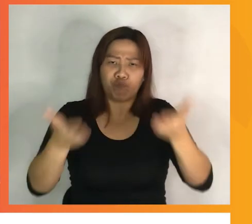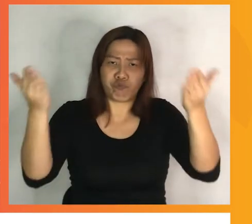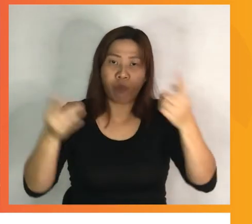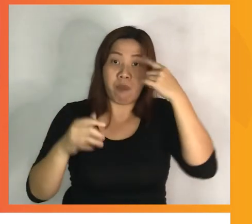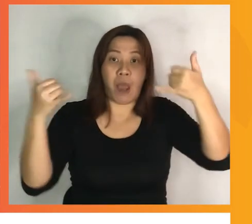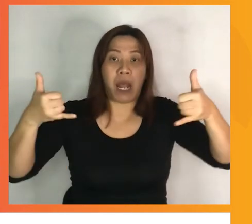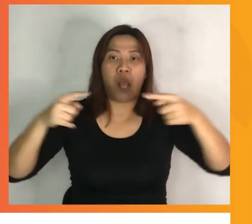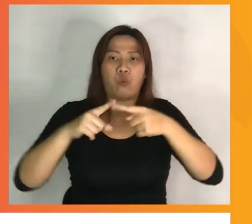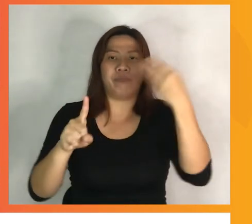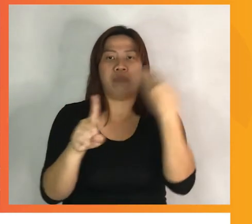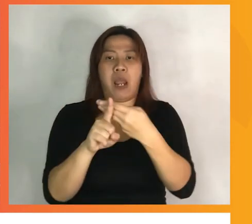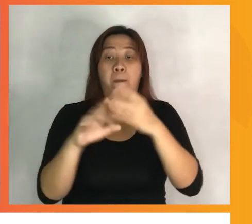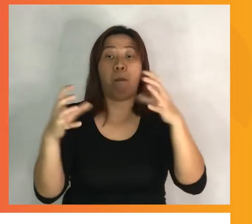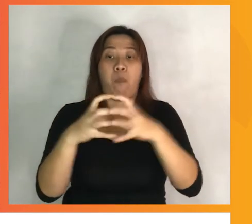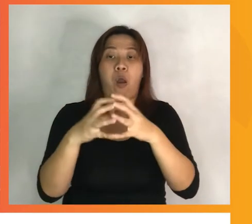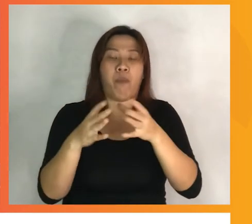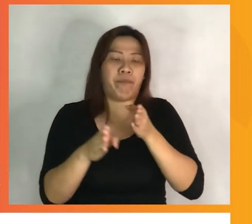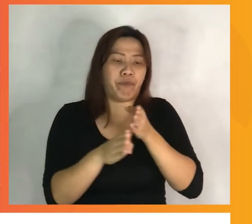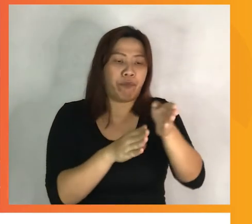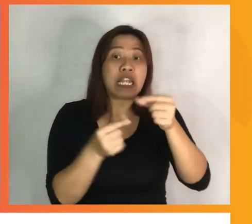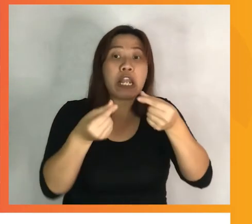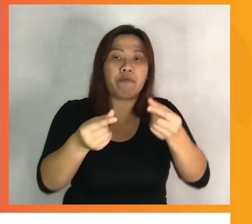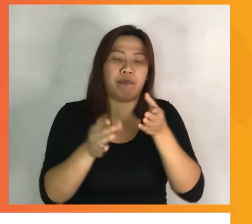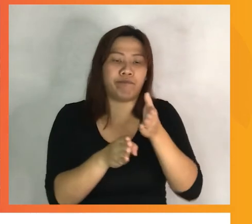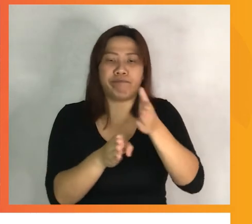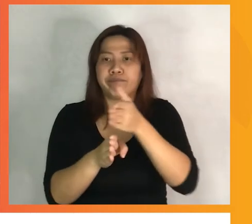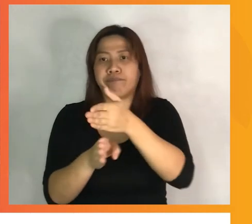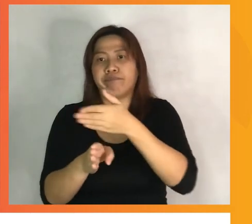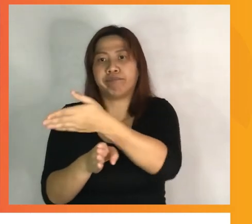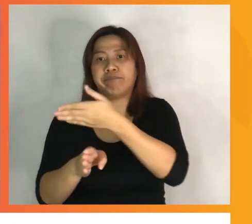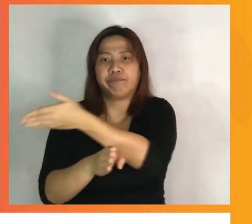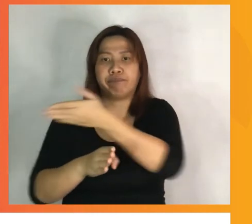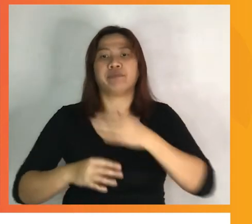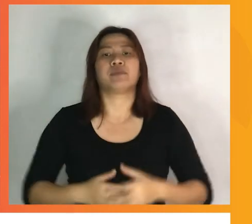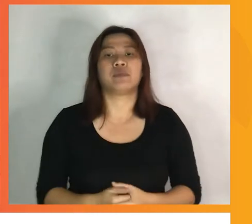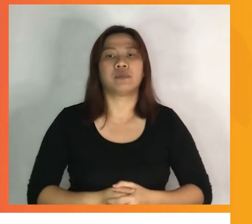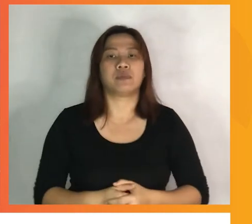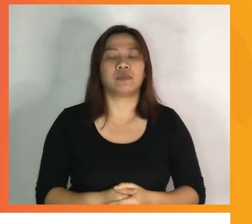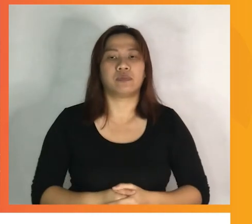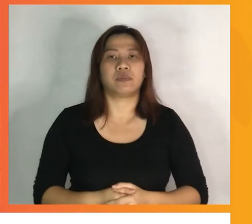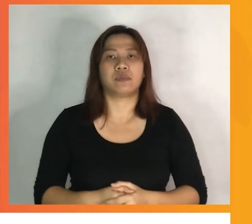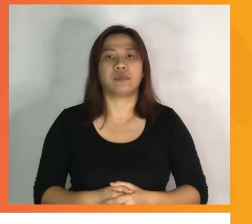incentive, encouraging the players to strike the ball in a given direction.